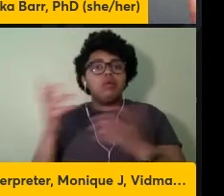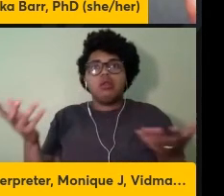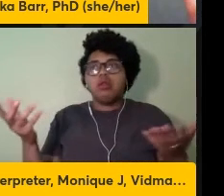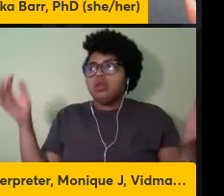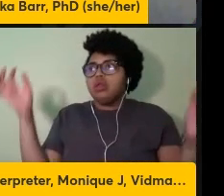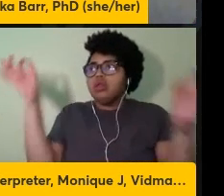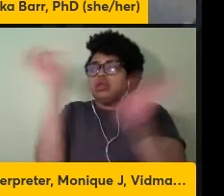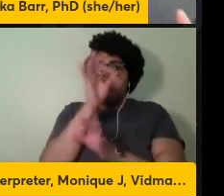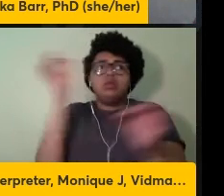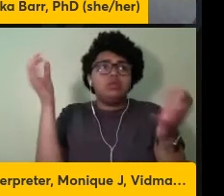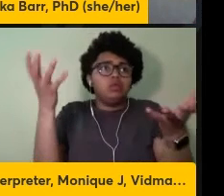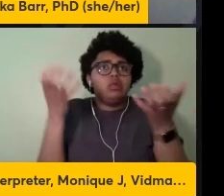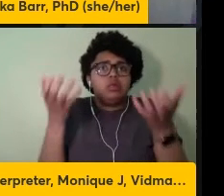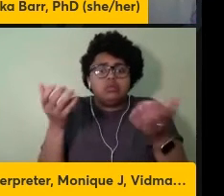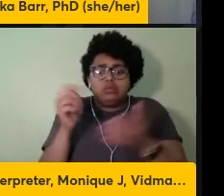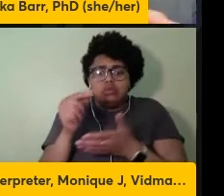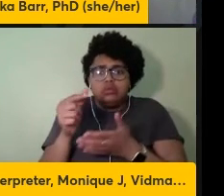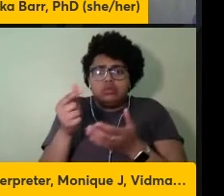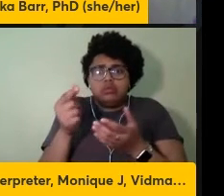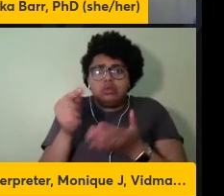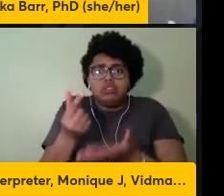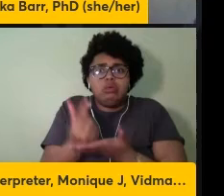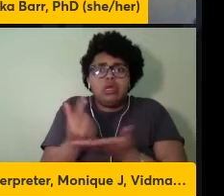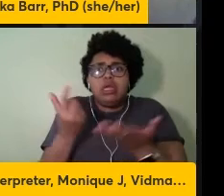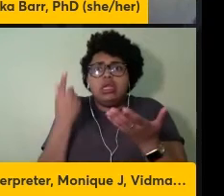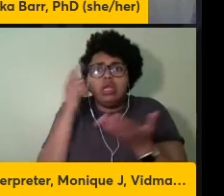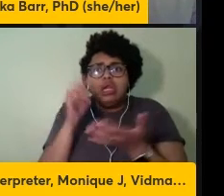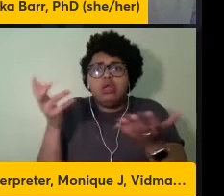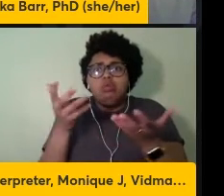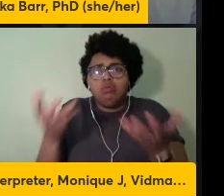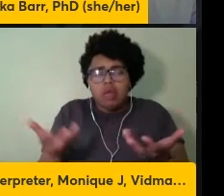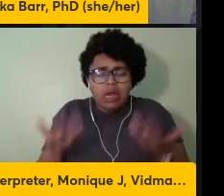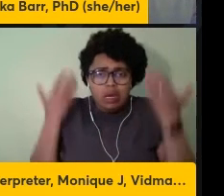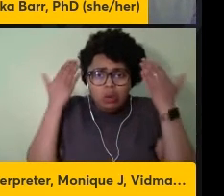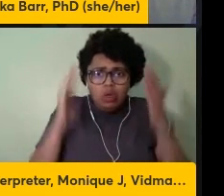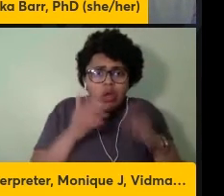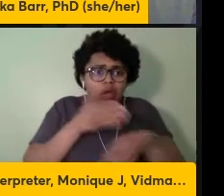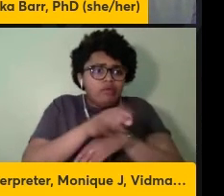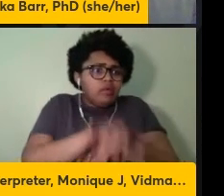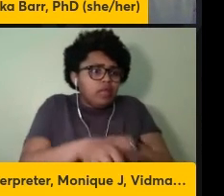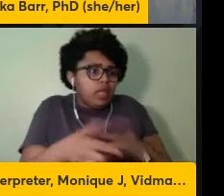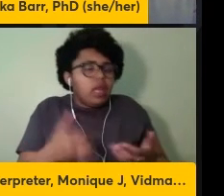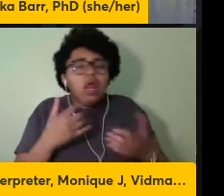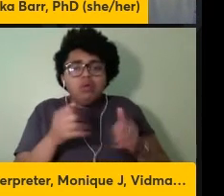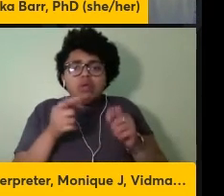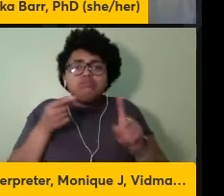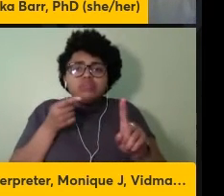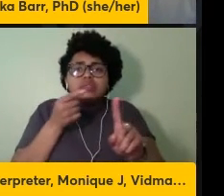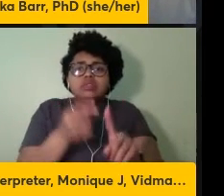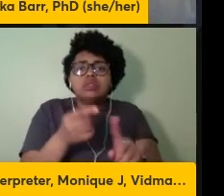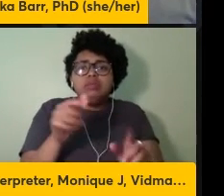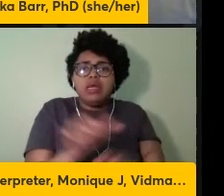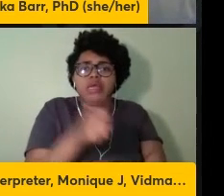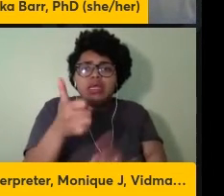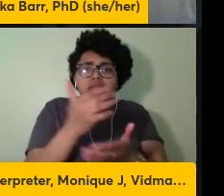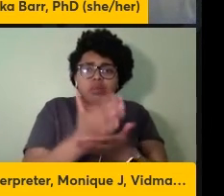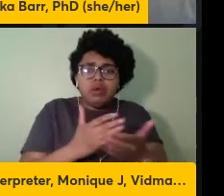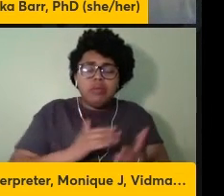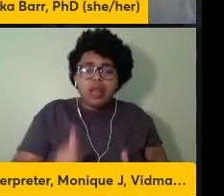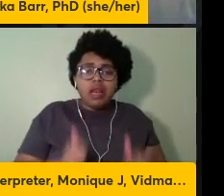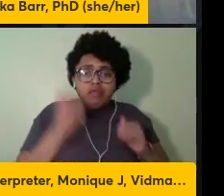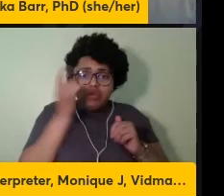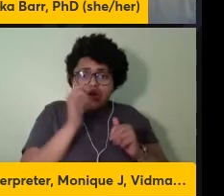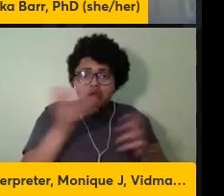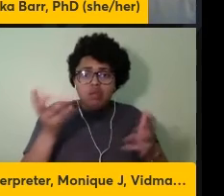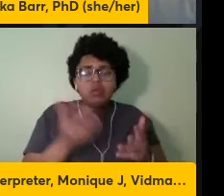idea what I want to do when I graduate, but I want to be productive and I want to kind of think about my next stages. You may want to